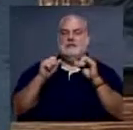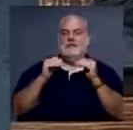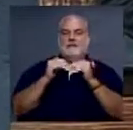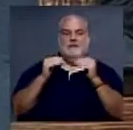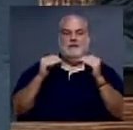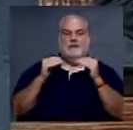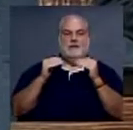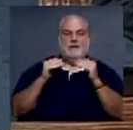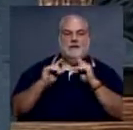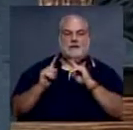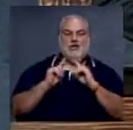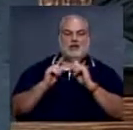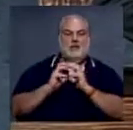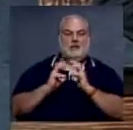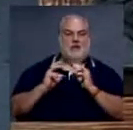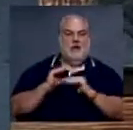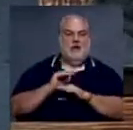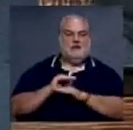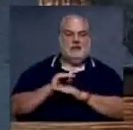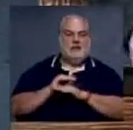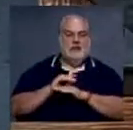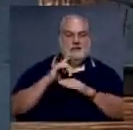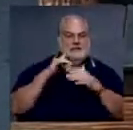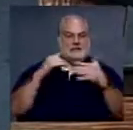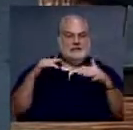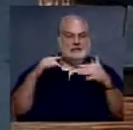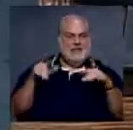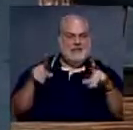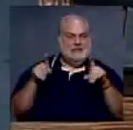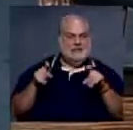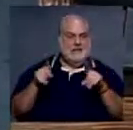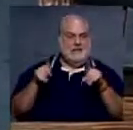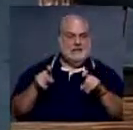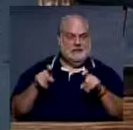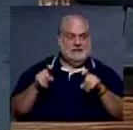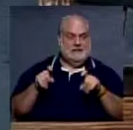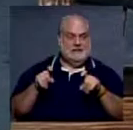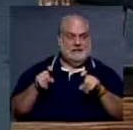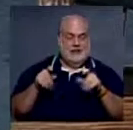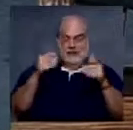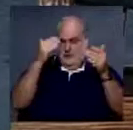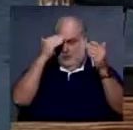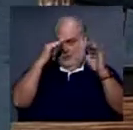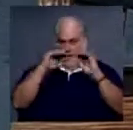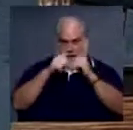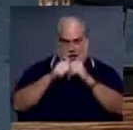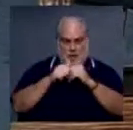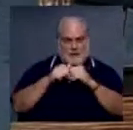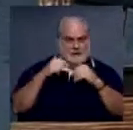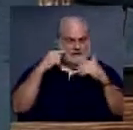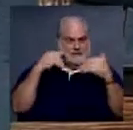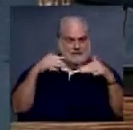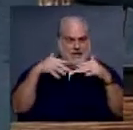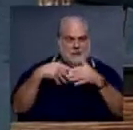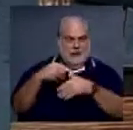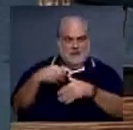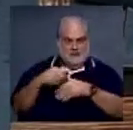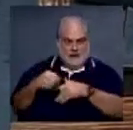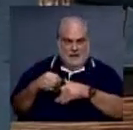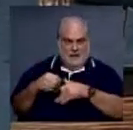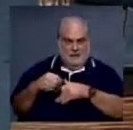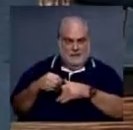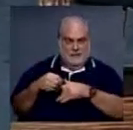lot tonight about a sound test, but I don't know how in the world you can soundproof the outside. I don't